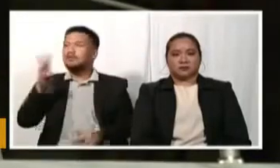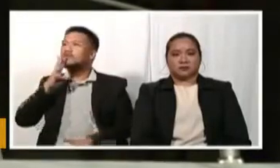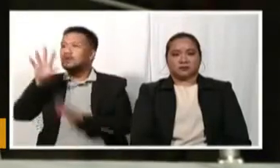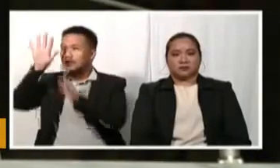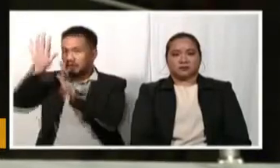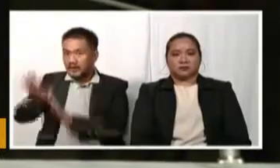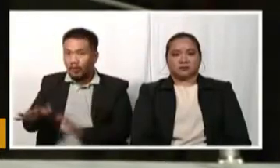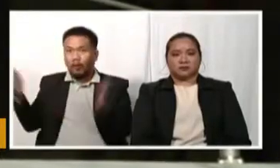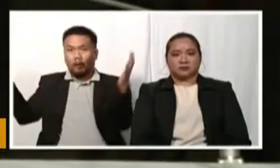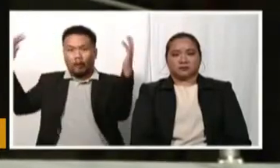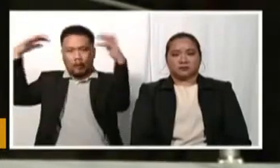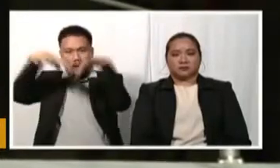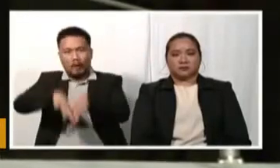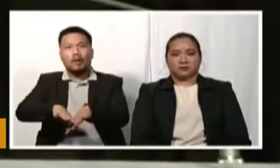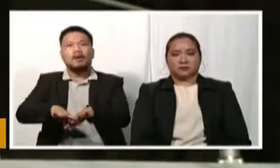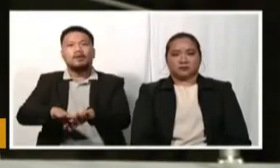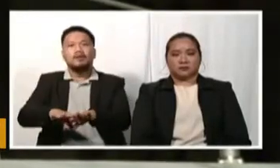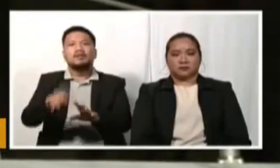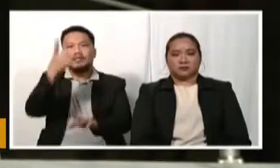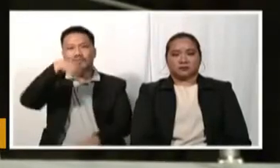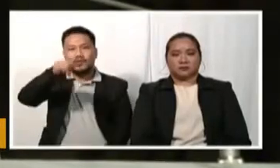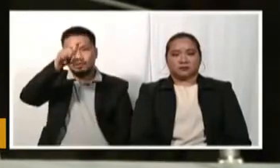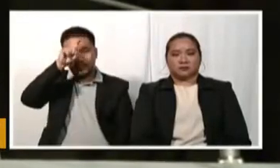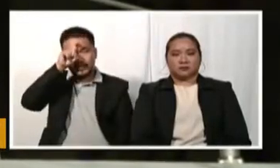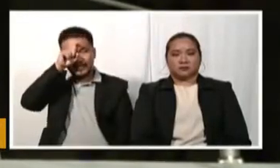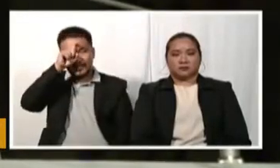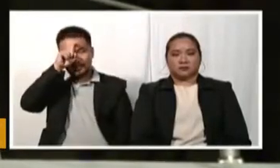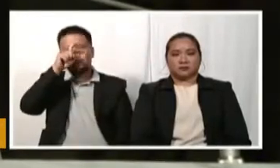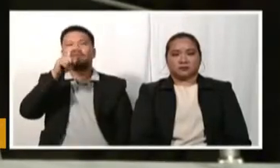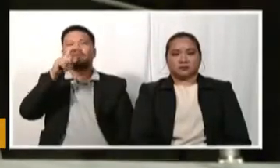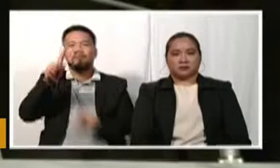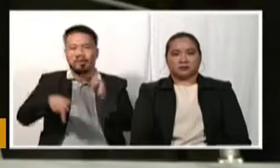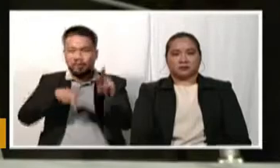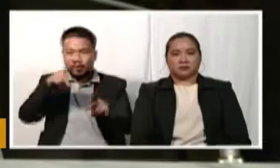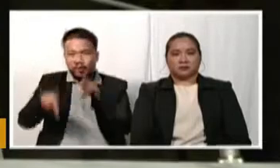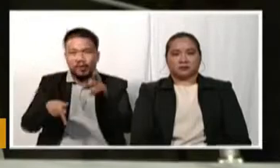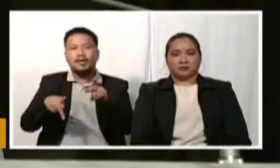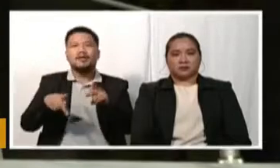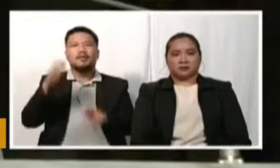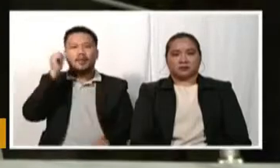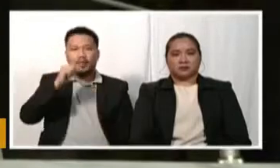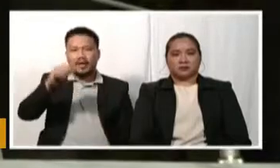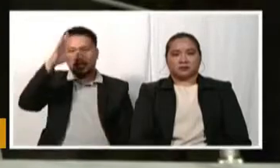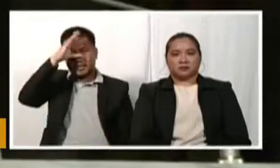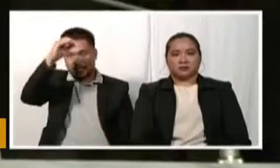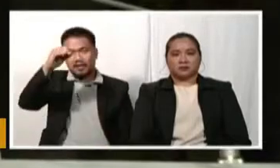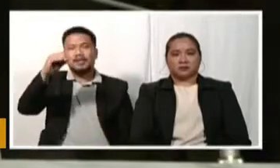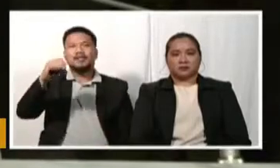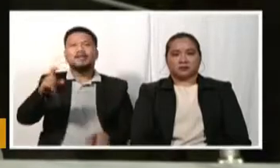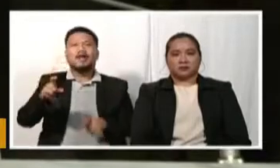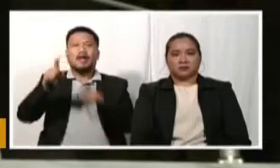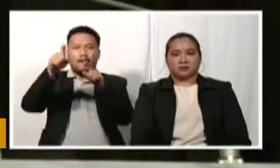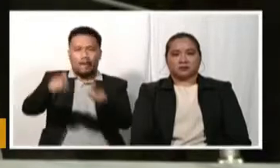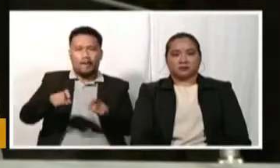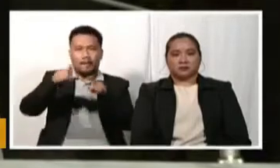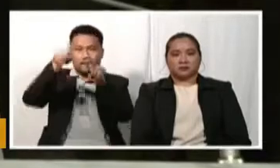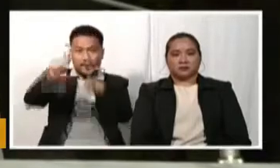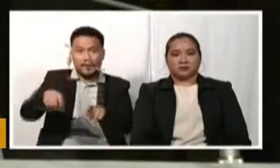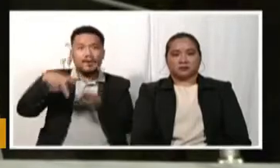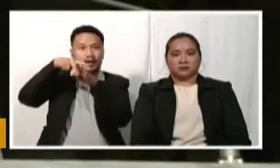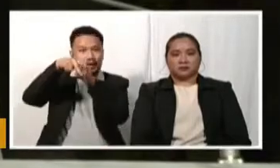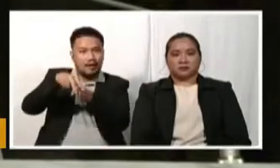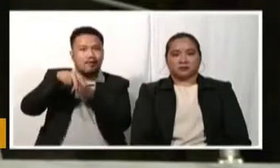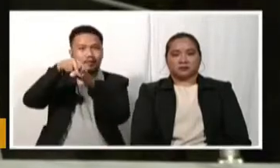Egyptians, upon their chariots and their charioteers." So Moses stretched